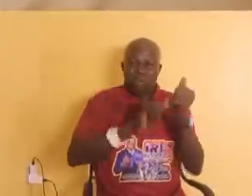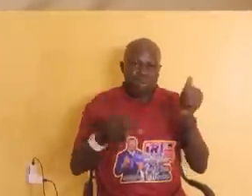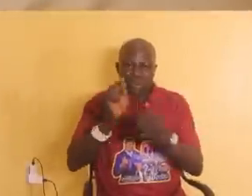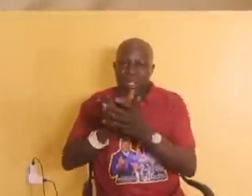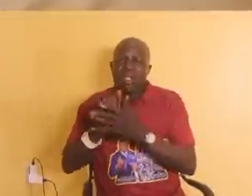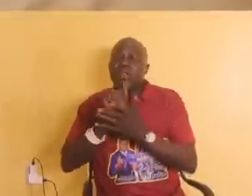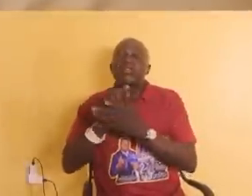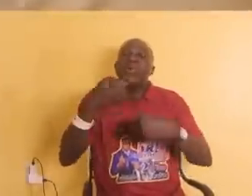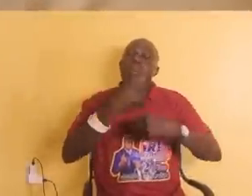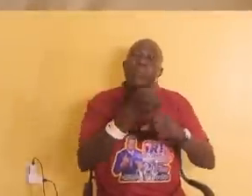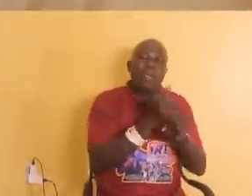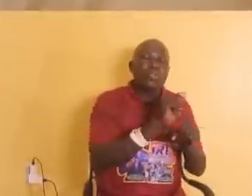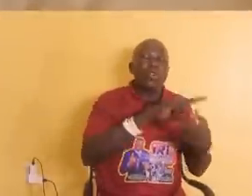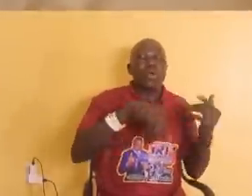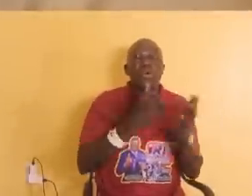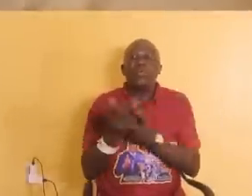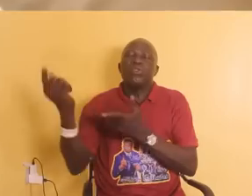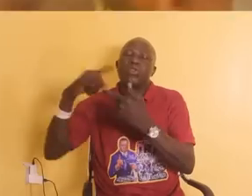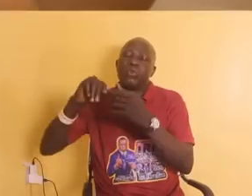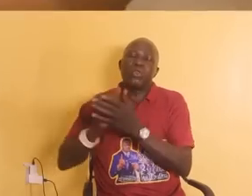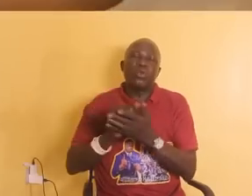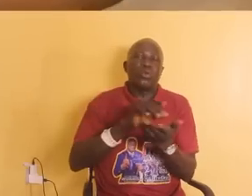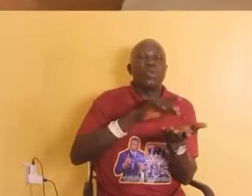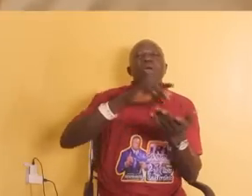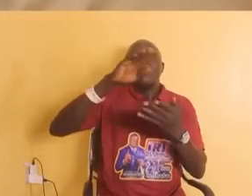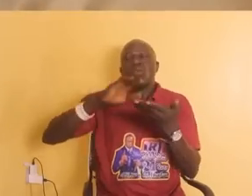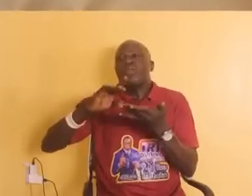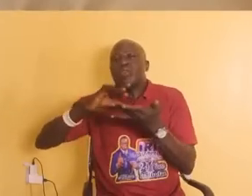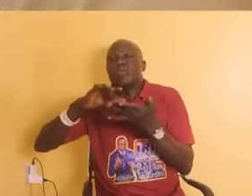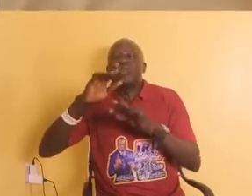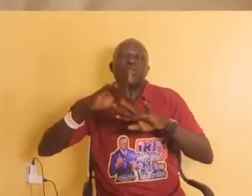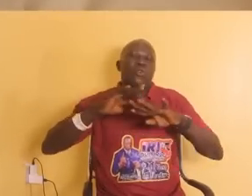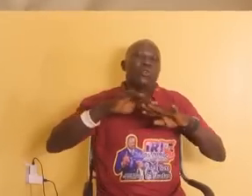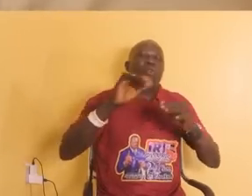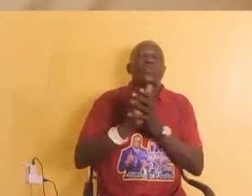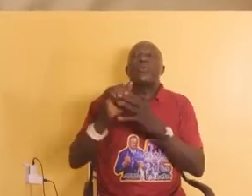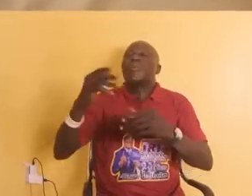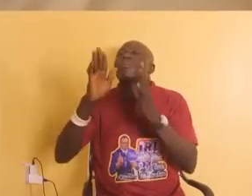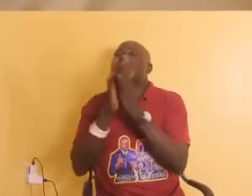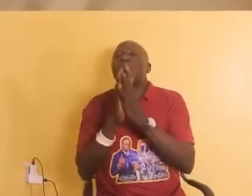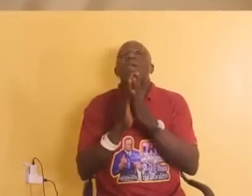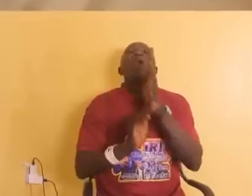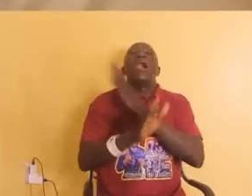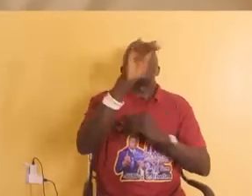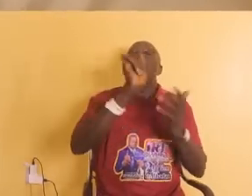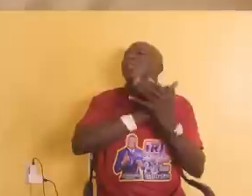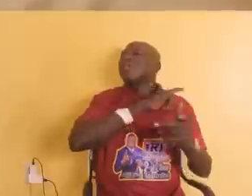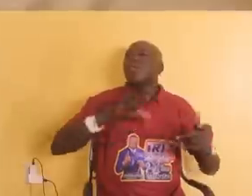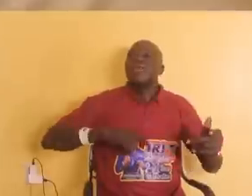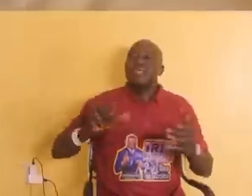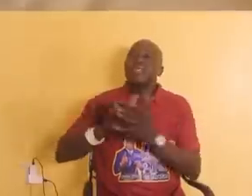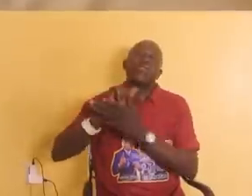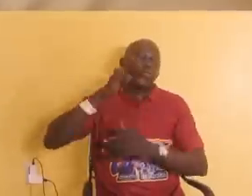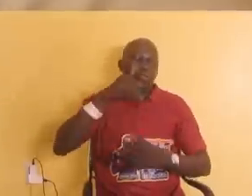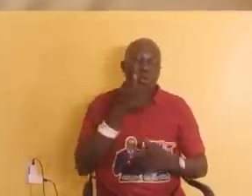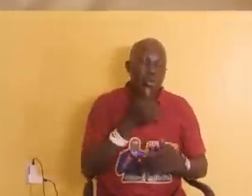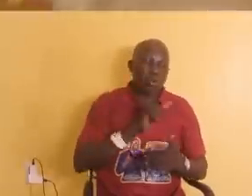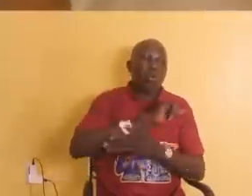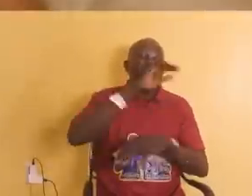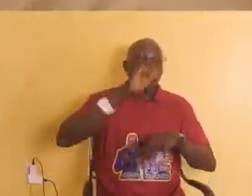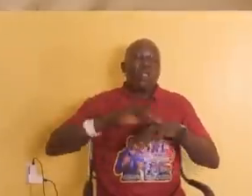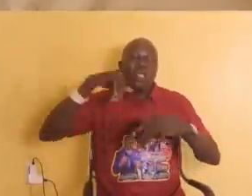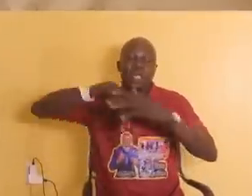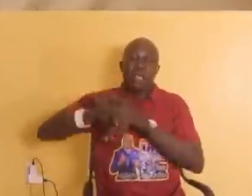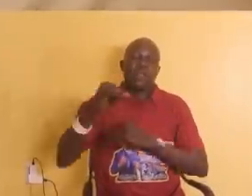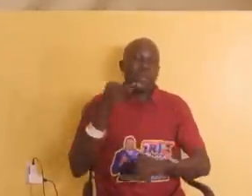everyone. Ni ko se to your dalola. Should come along with us. That will be badura. That will pray with. That will pray. The Lord said. Yo la ye. This tomorrow.